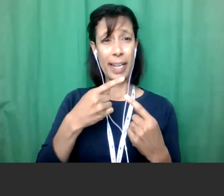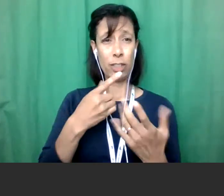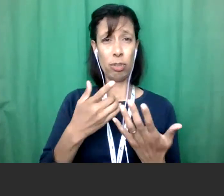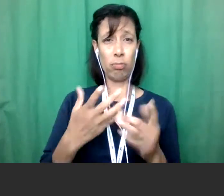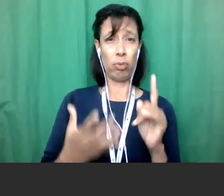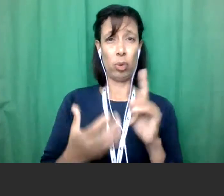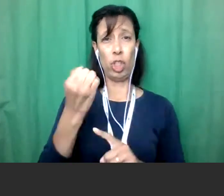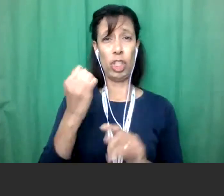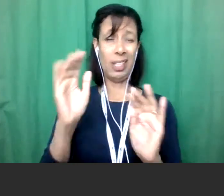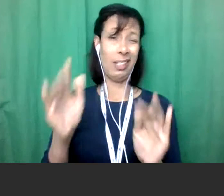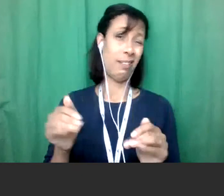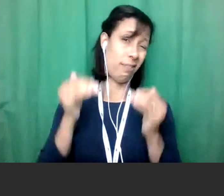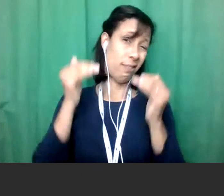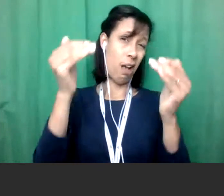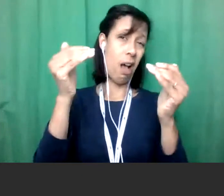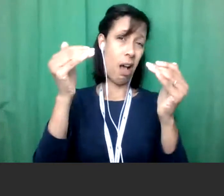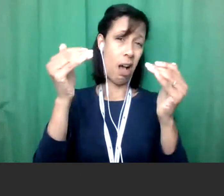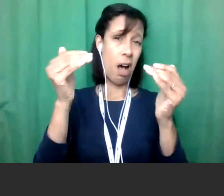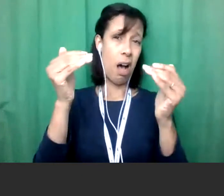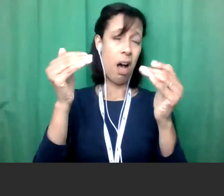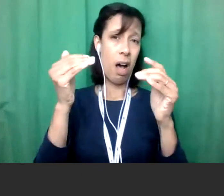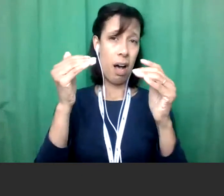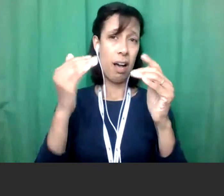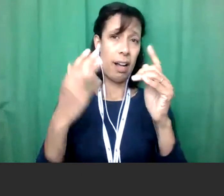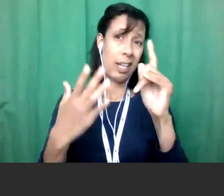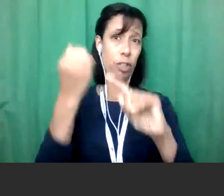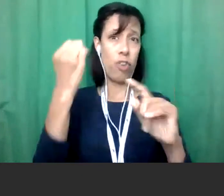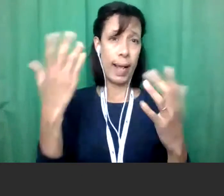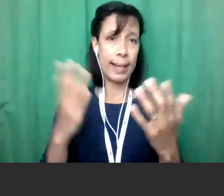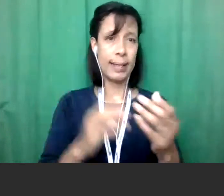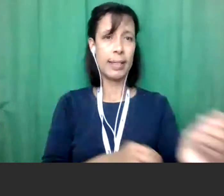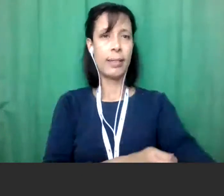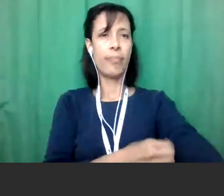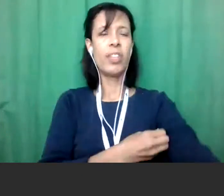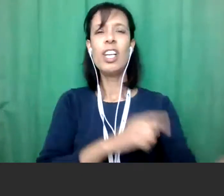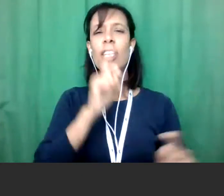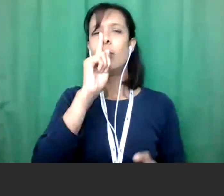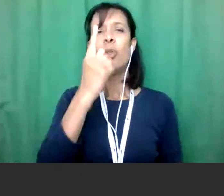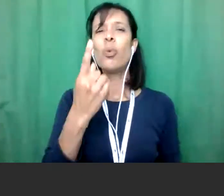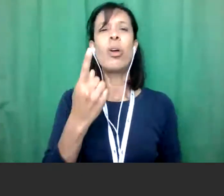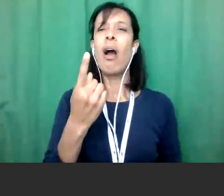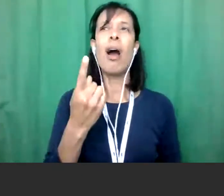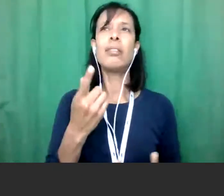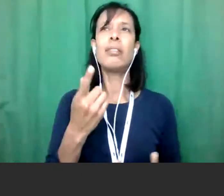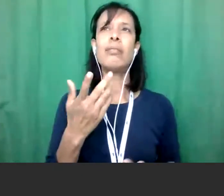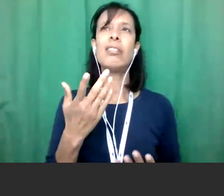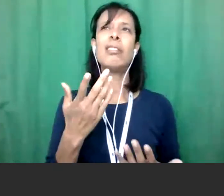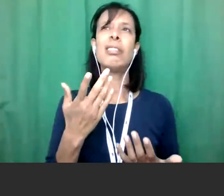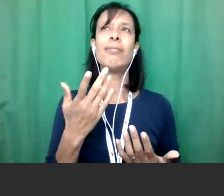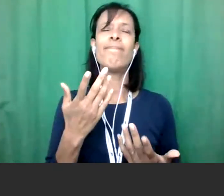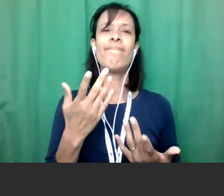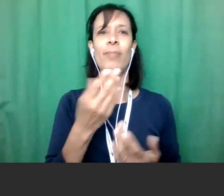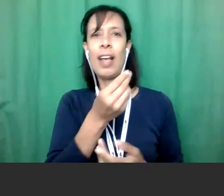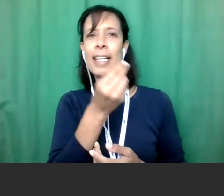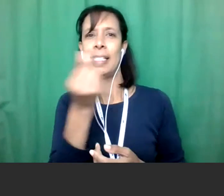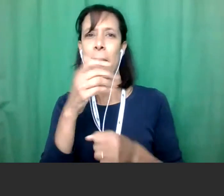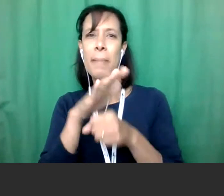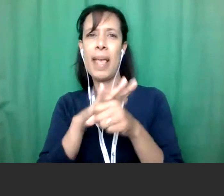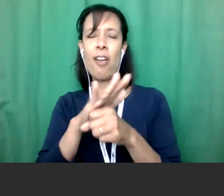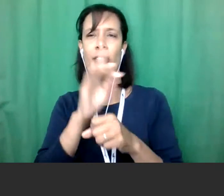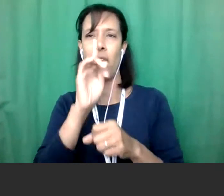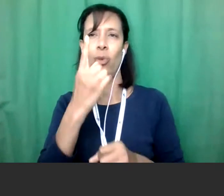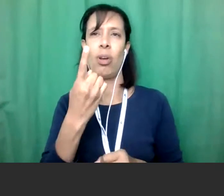It's not a module where there are shortcuts, I have to be honest. It's not that you can do some bits of it really well and some bits of it adequately